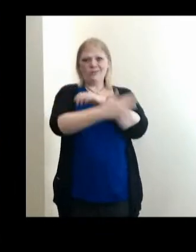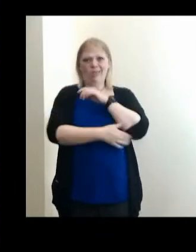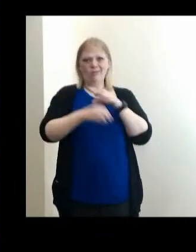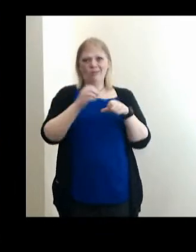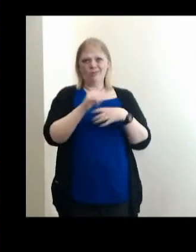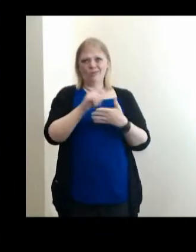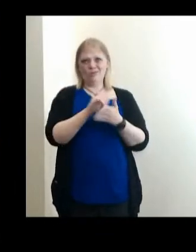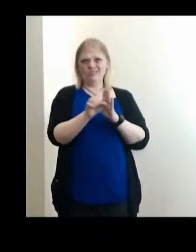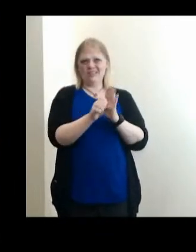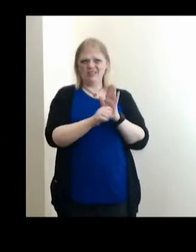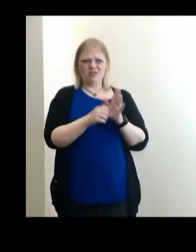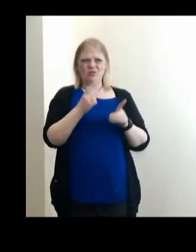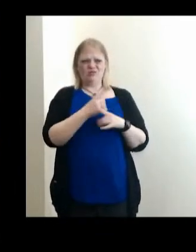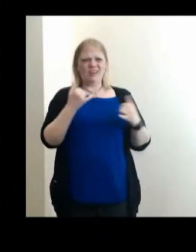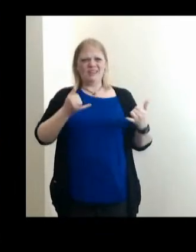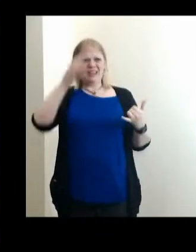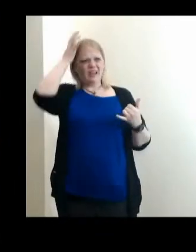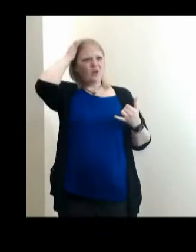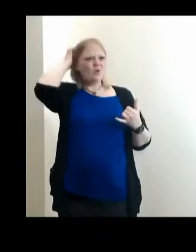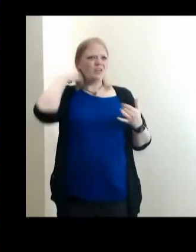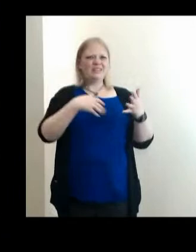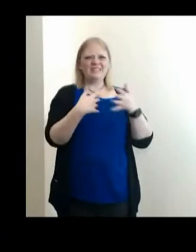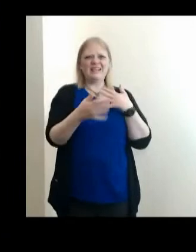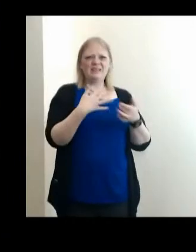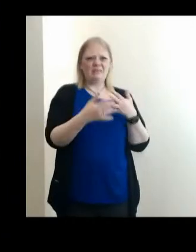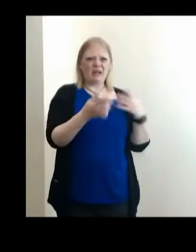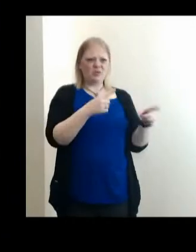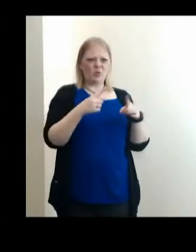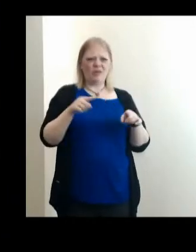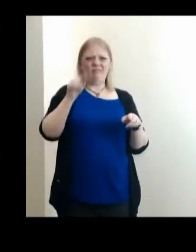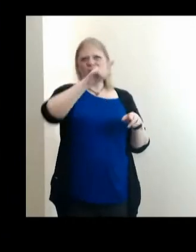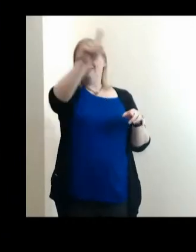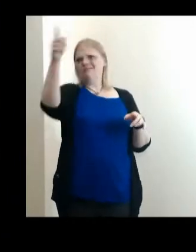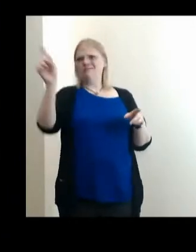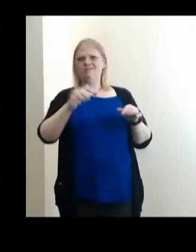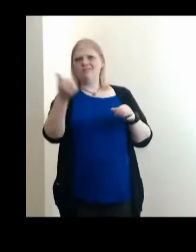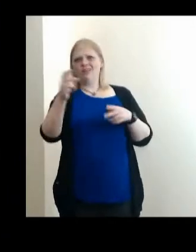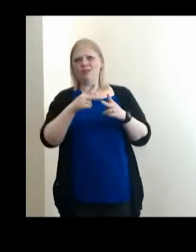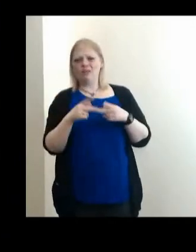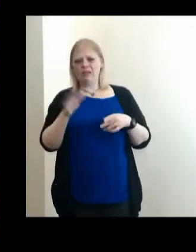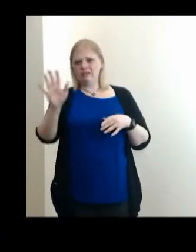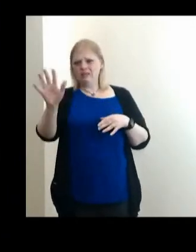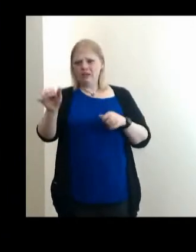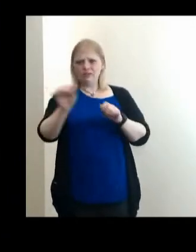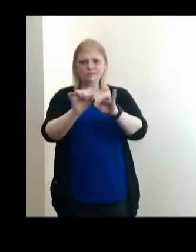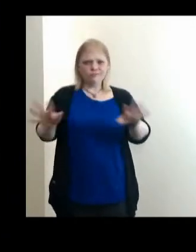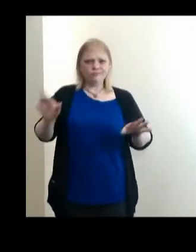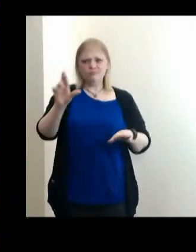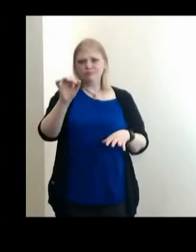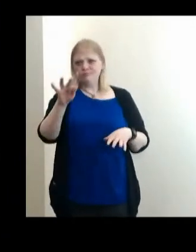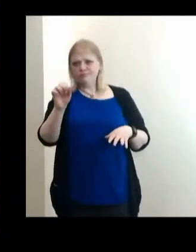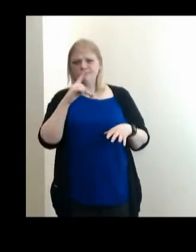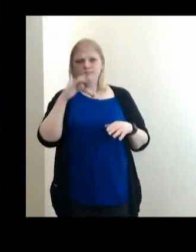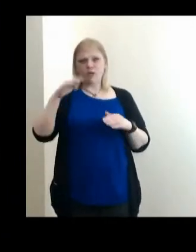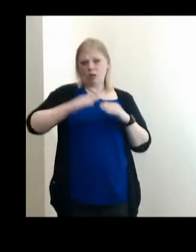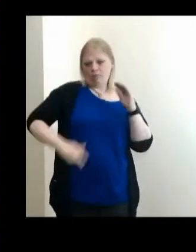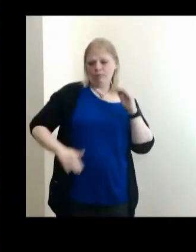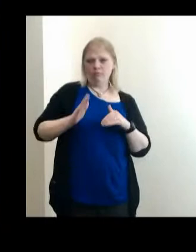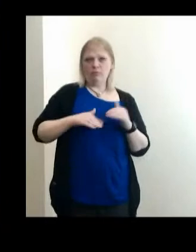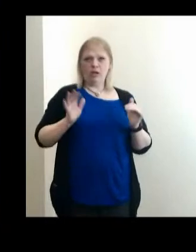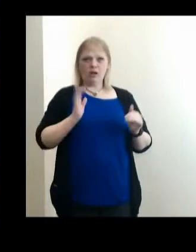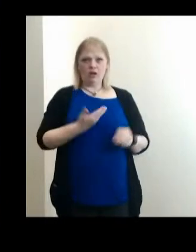I really, at this point, it doesn't matter to me what's being done elsewhere if their case rates and transmission rates are much lower than